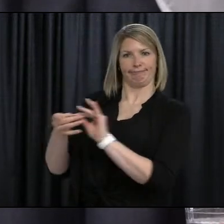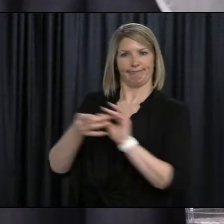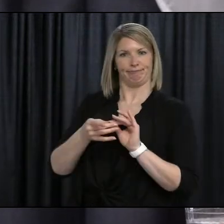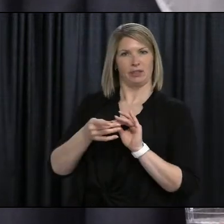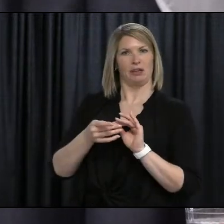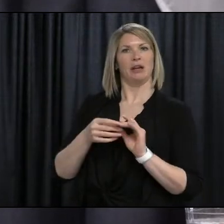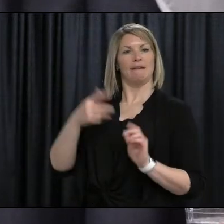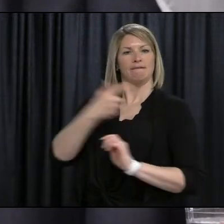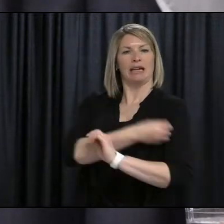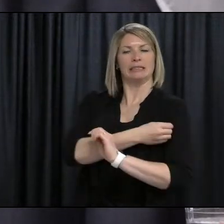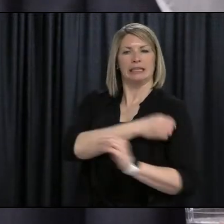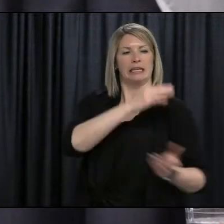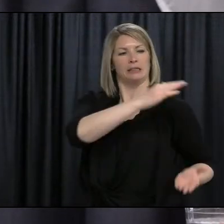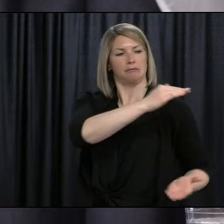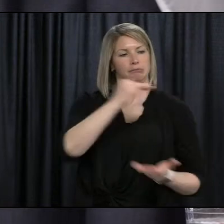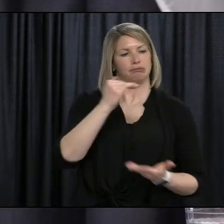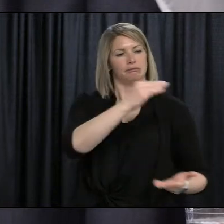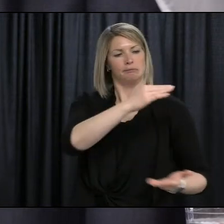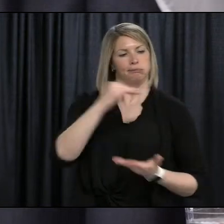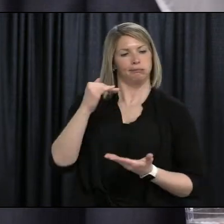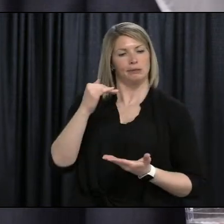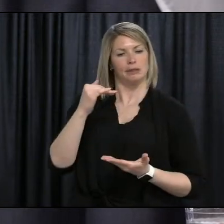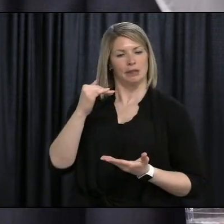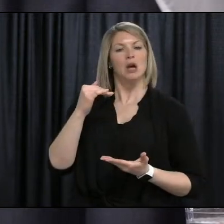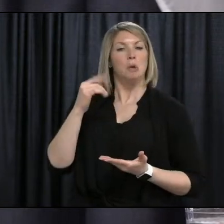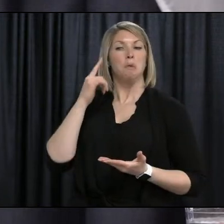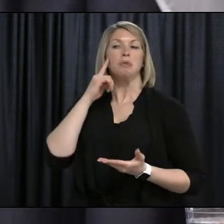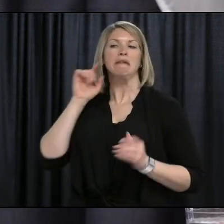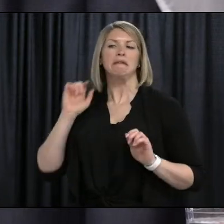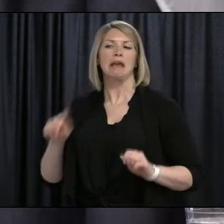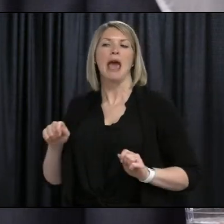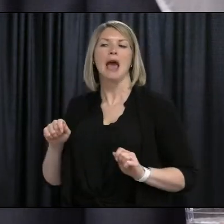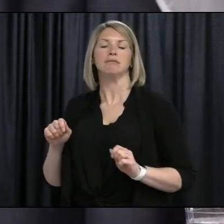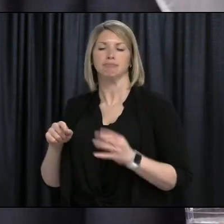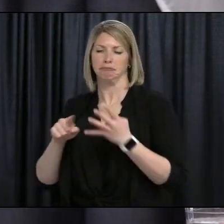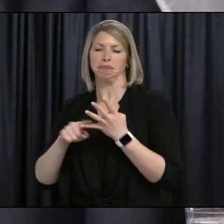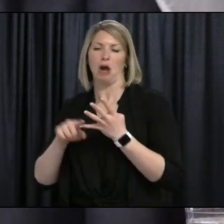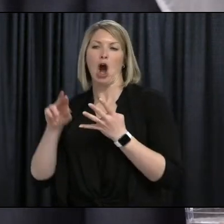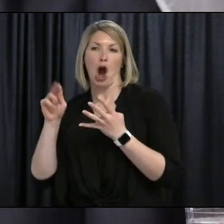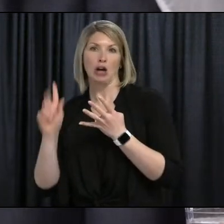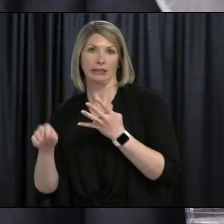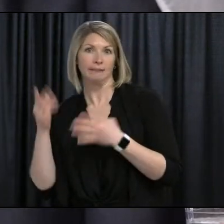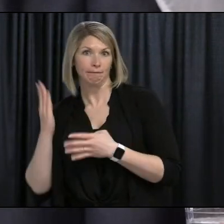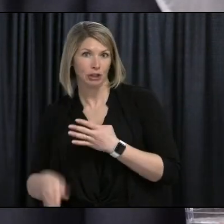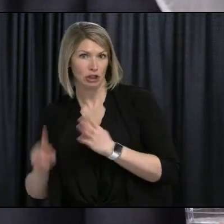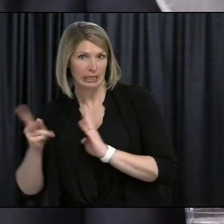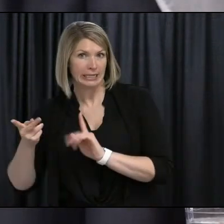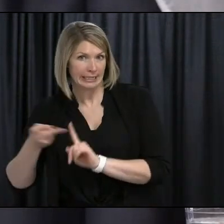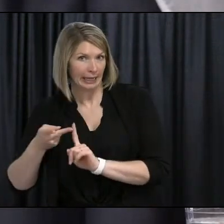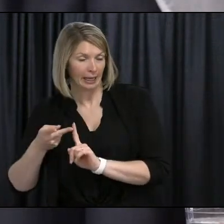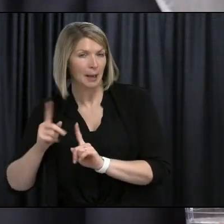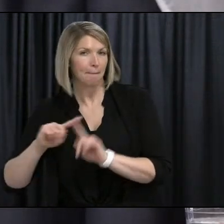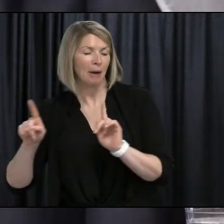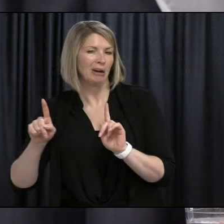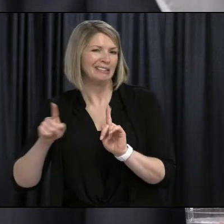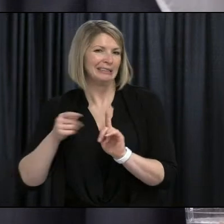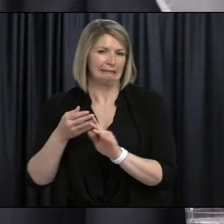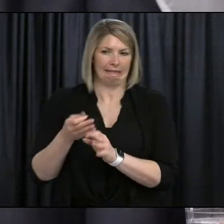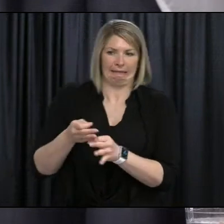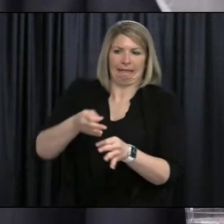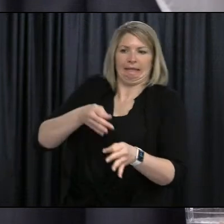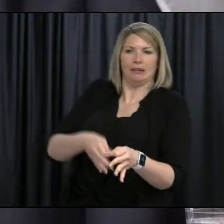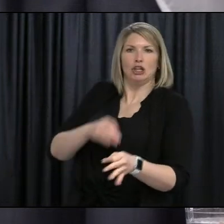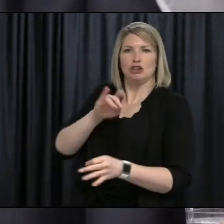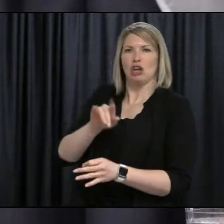modest time, but I don't know that we'd make July at the moment. And what will the process be in order to do that? Because a lot of people already